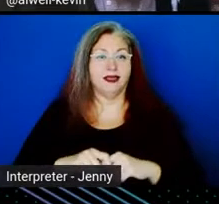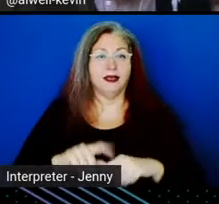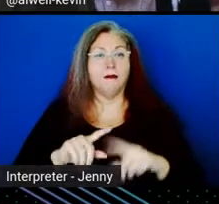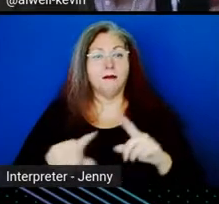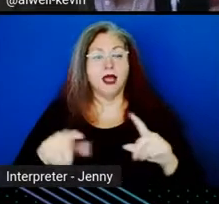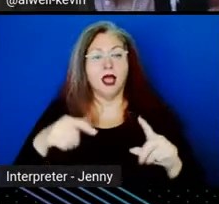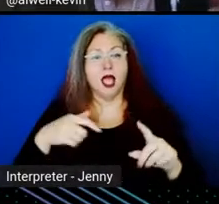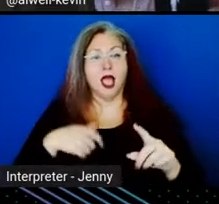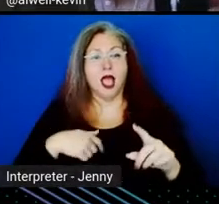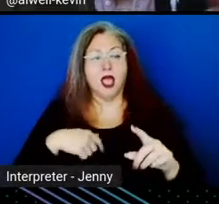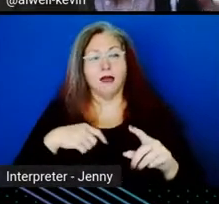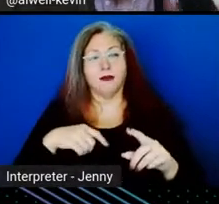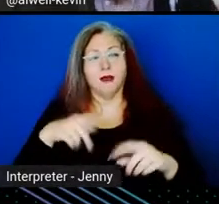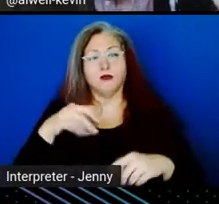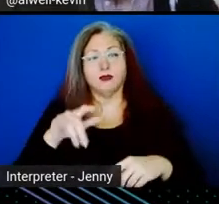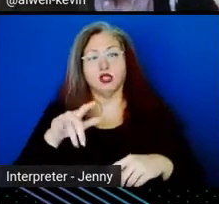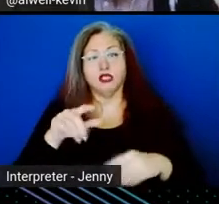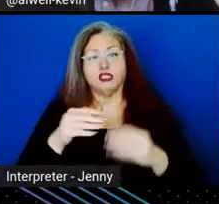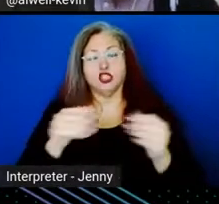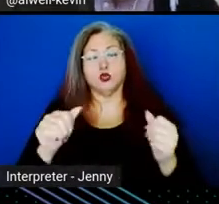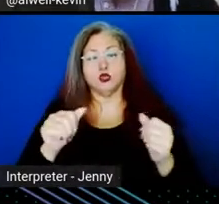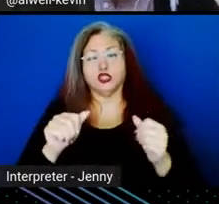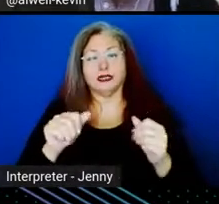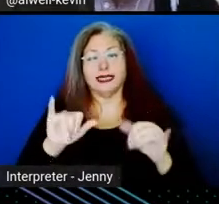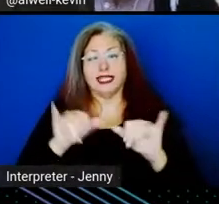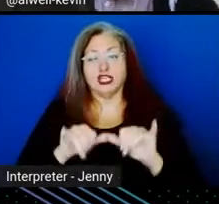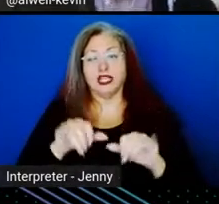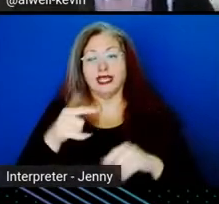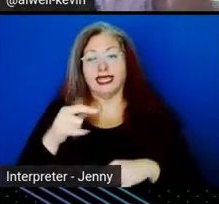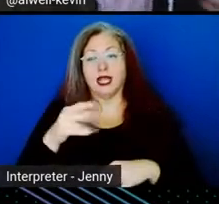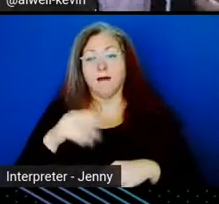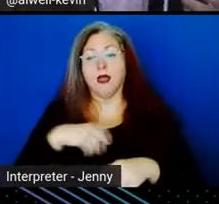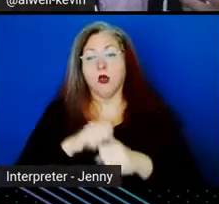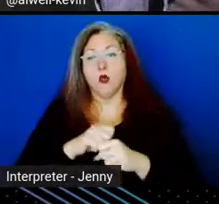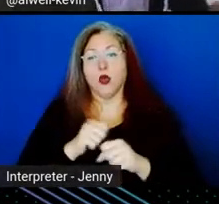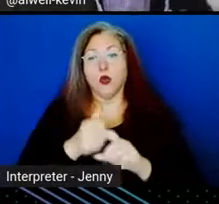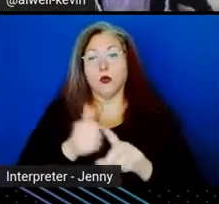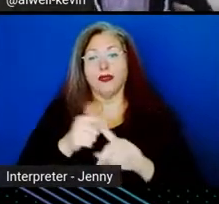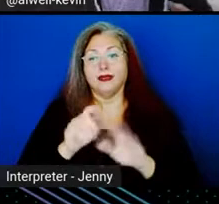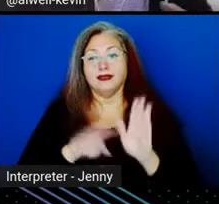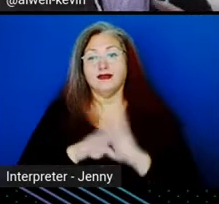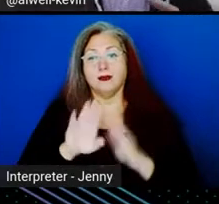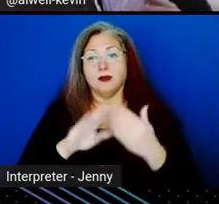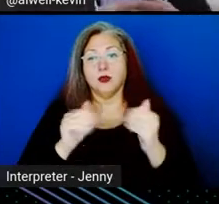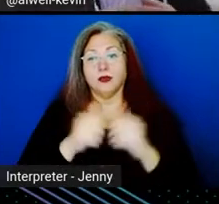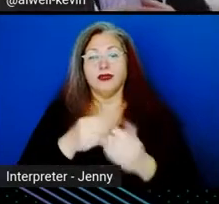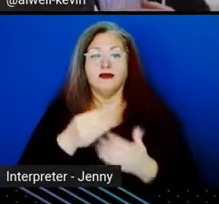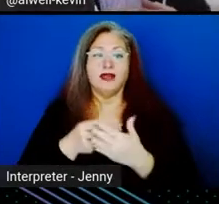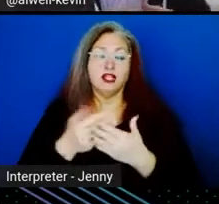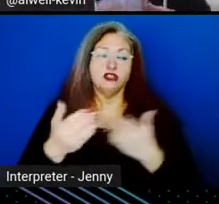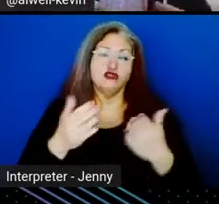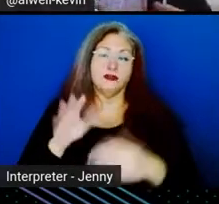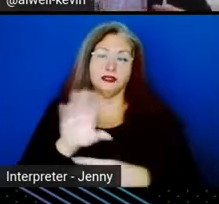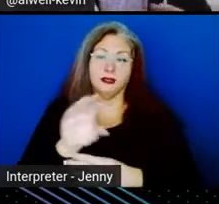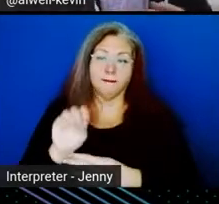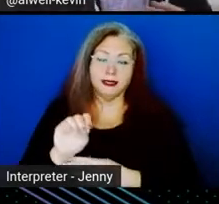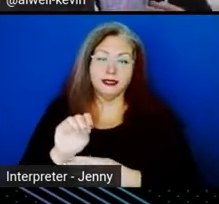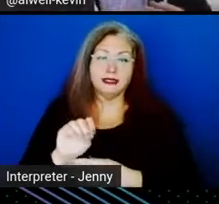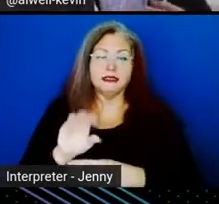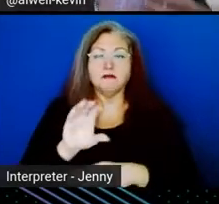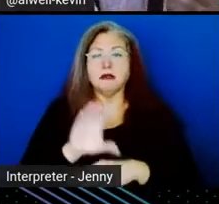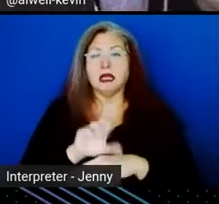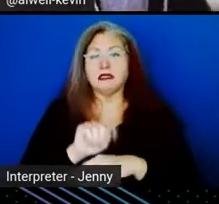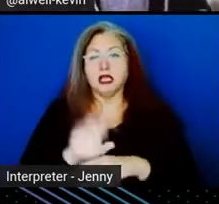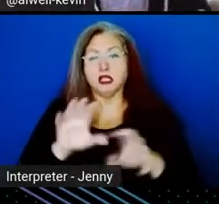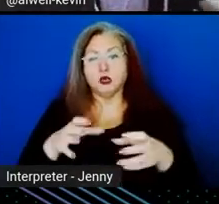But I am a principal solutions engineer at GitHub, and I work primarily with developer communities within financial services companies, consulting